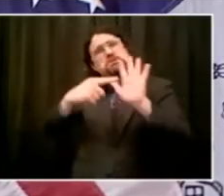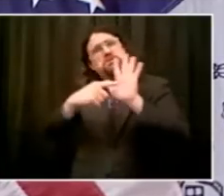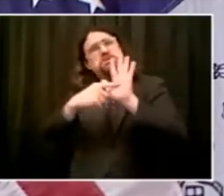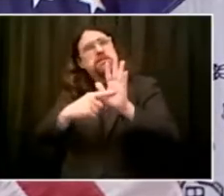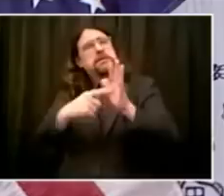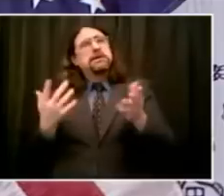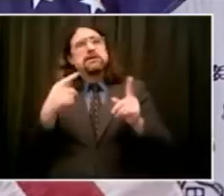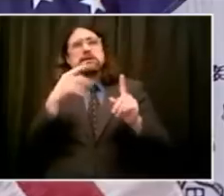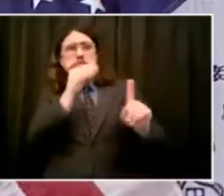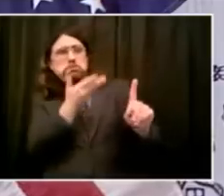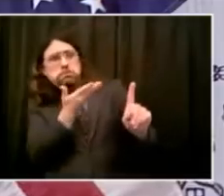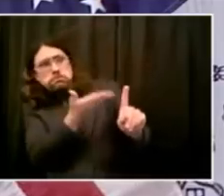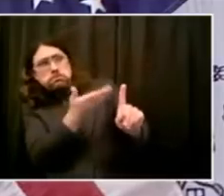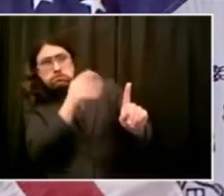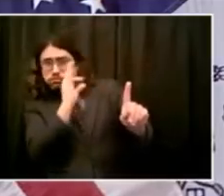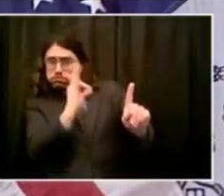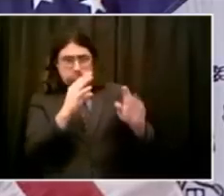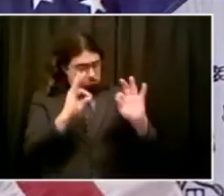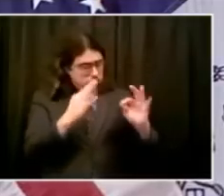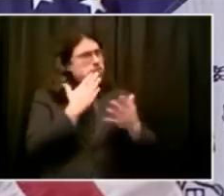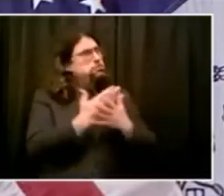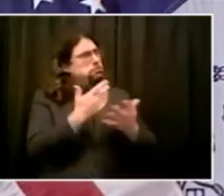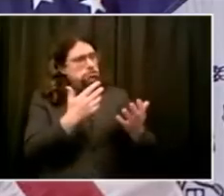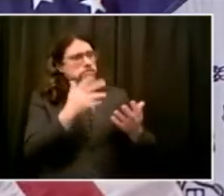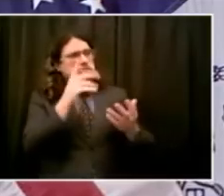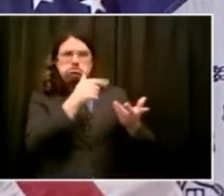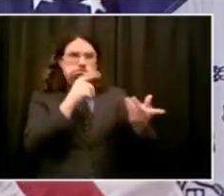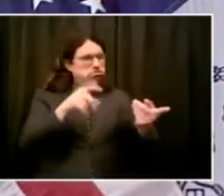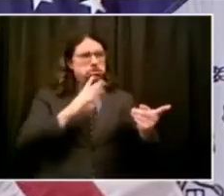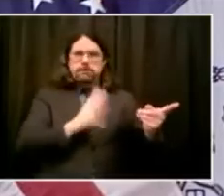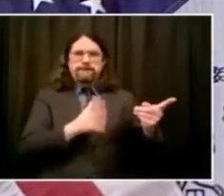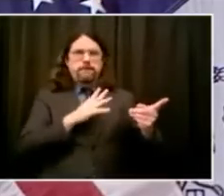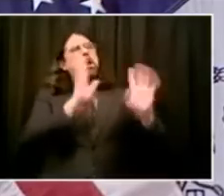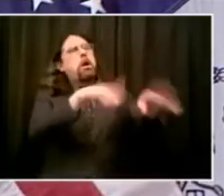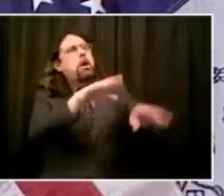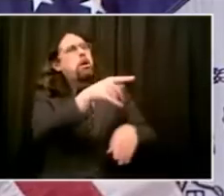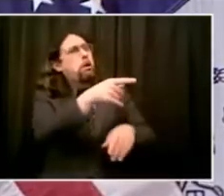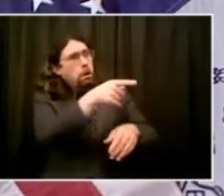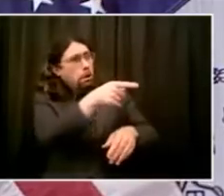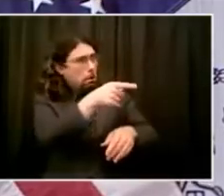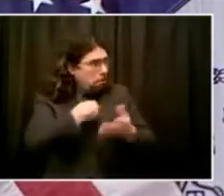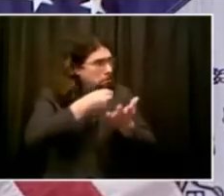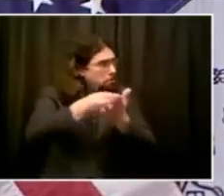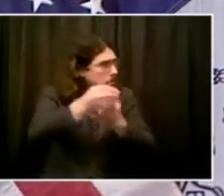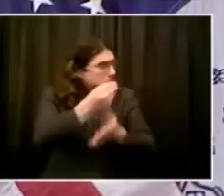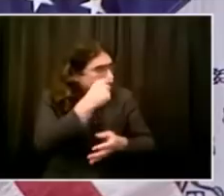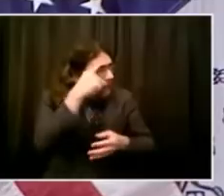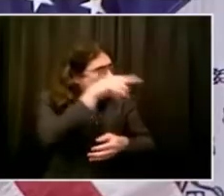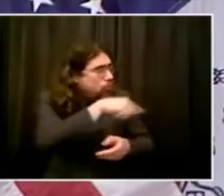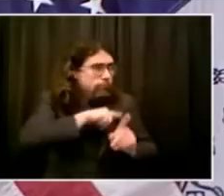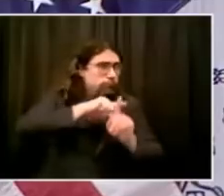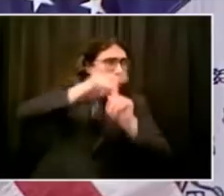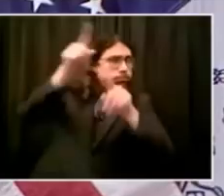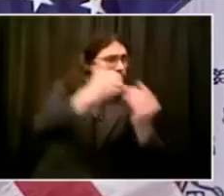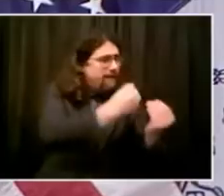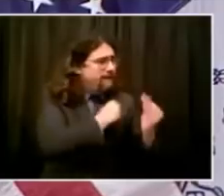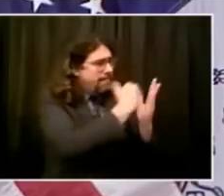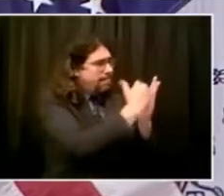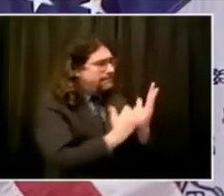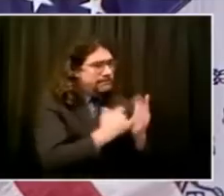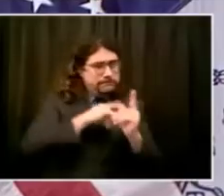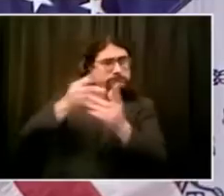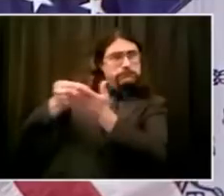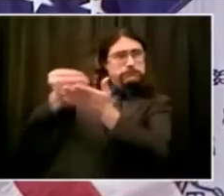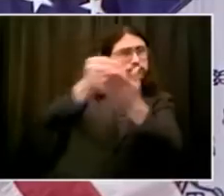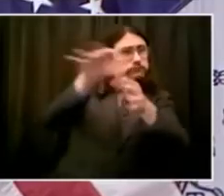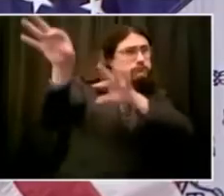is. I can't state it enough. That is so good that people do that, but it's needed more than ever now because